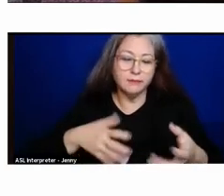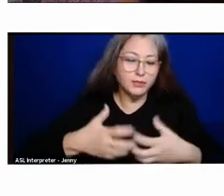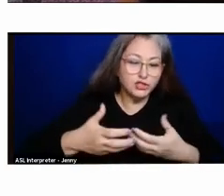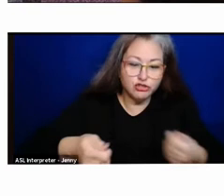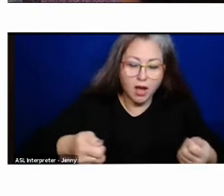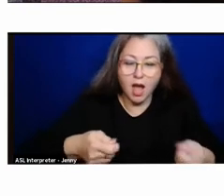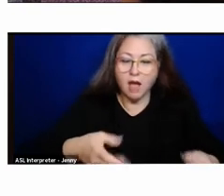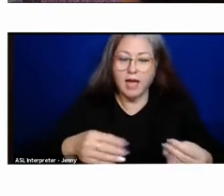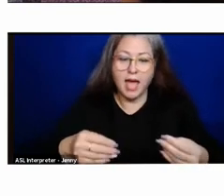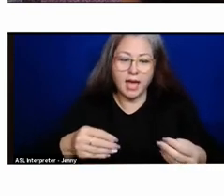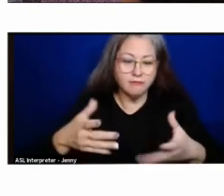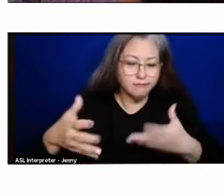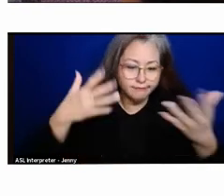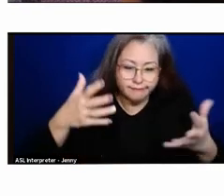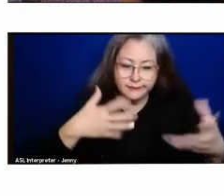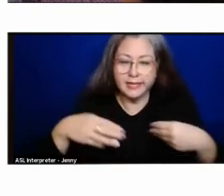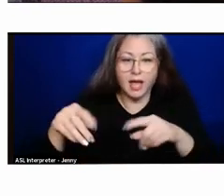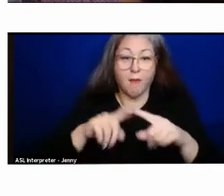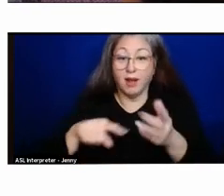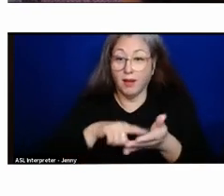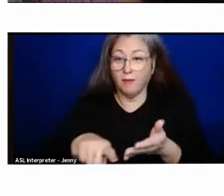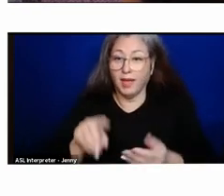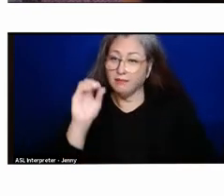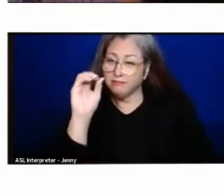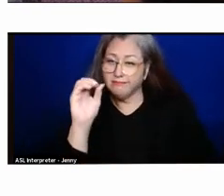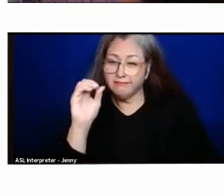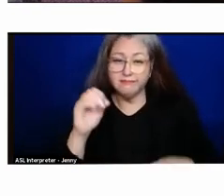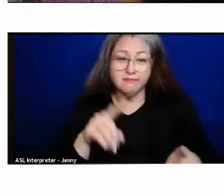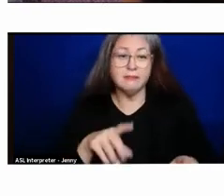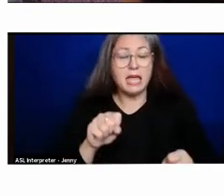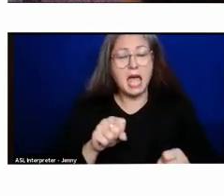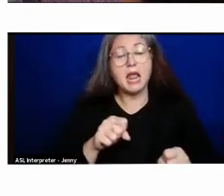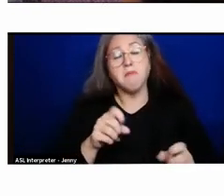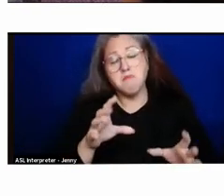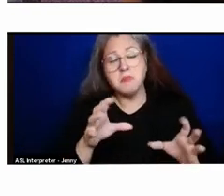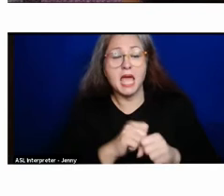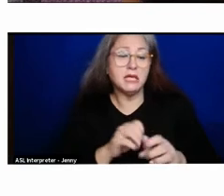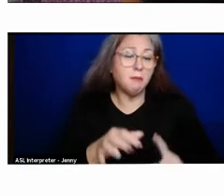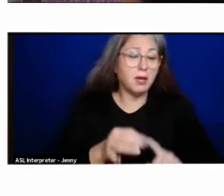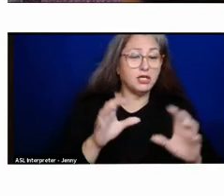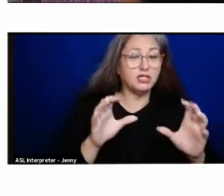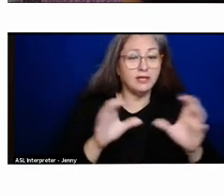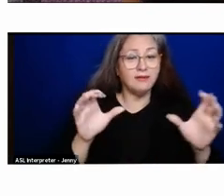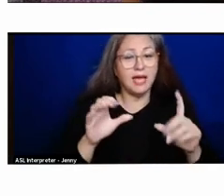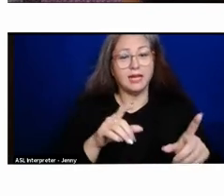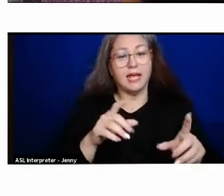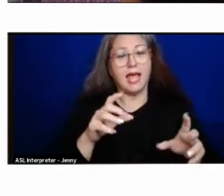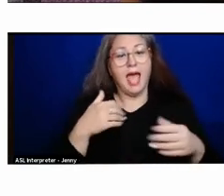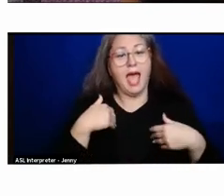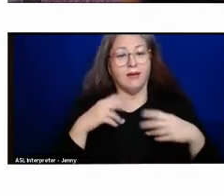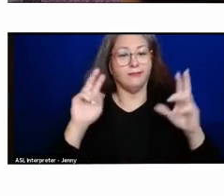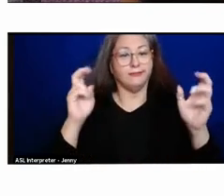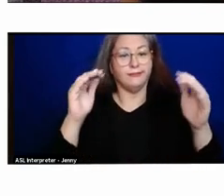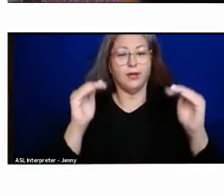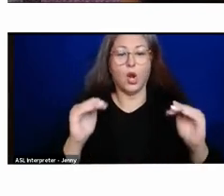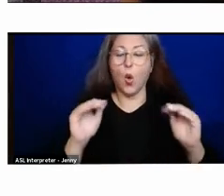without being paid anything. They can also apply for special certificates to pay quote unquote lower performing workers